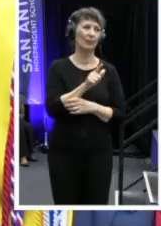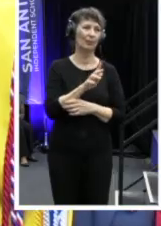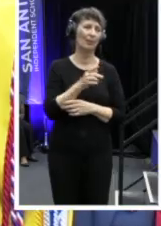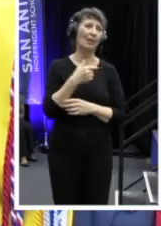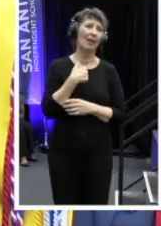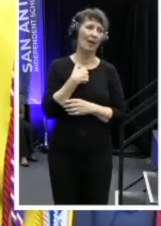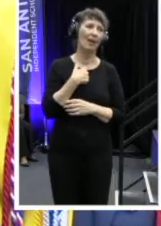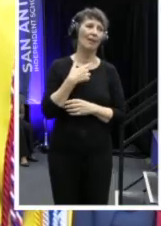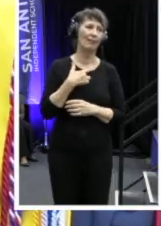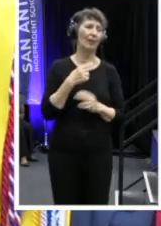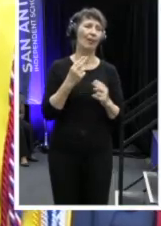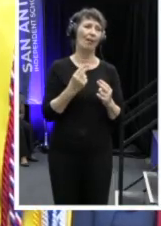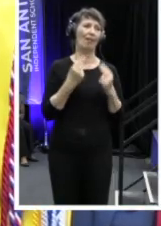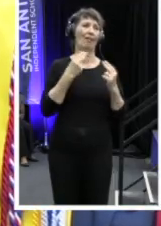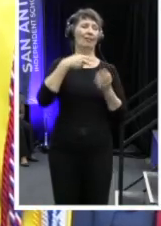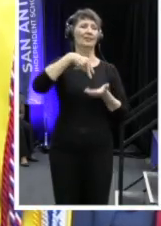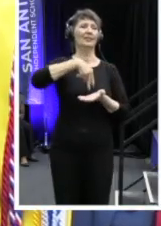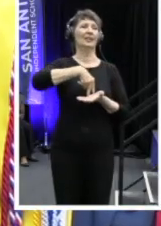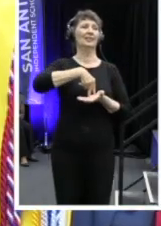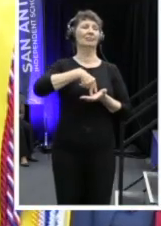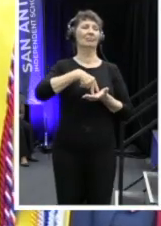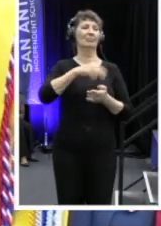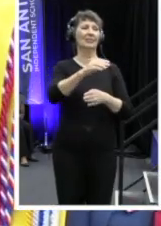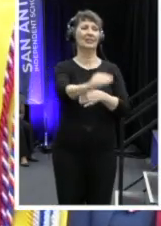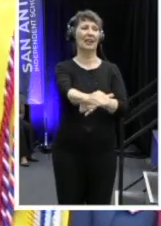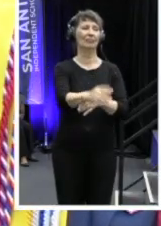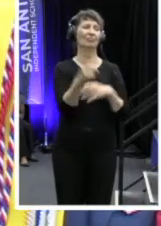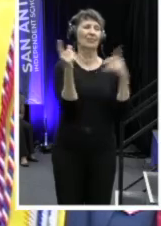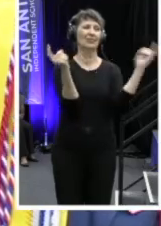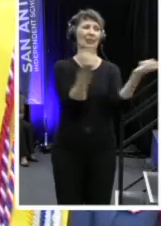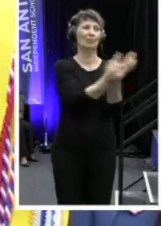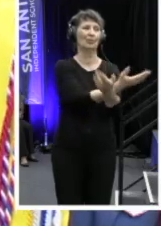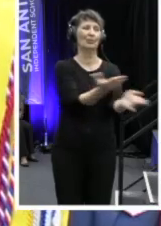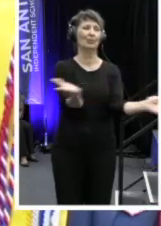am honored to stand before you this afternoon as we celebrate you.